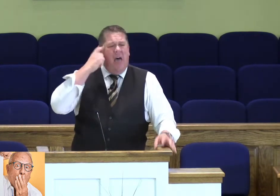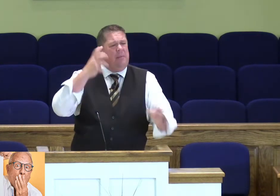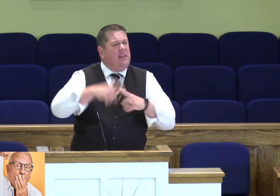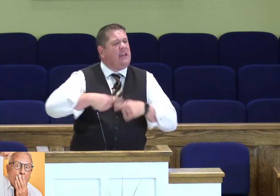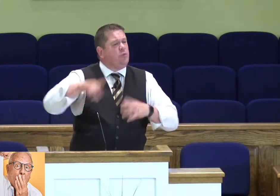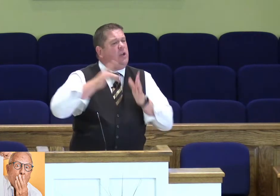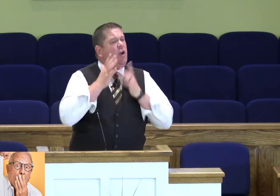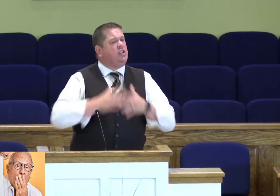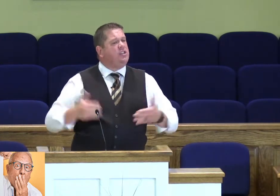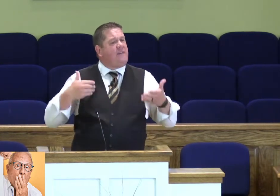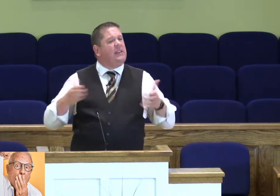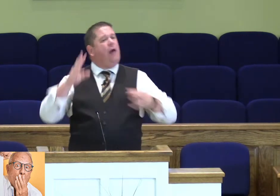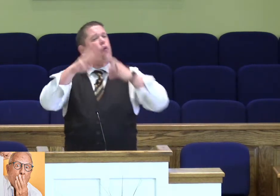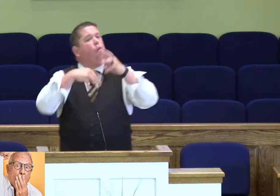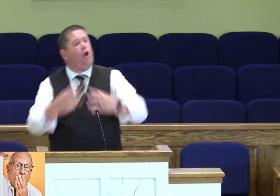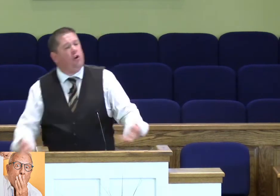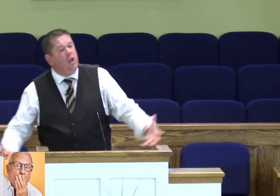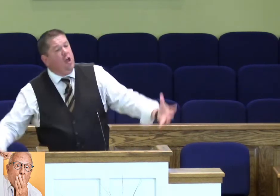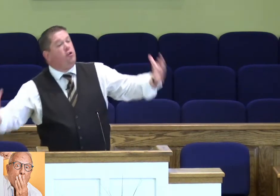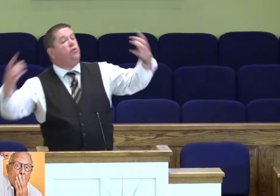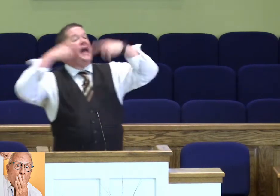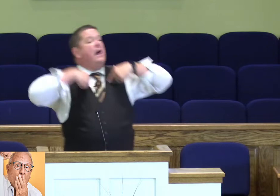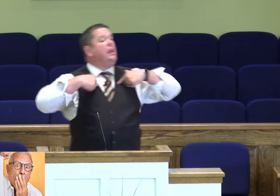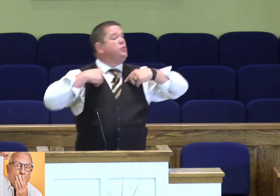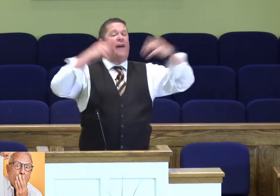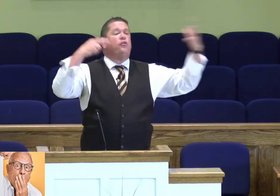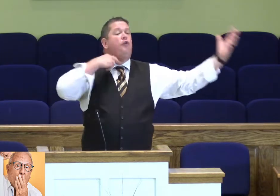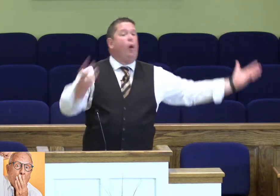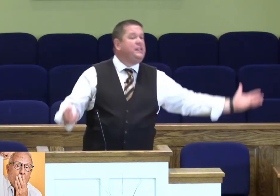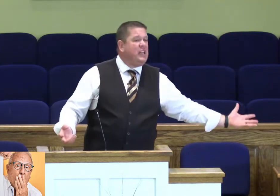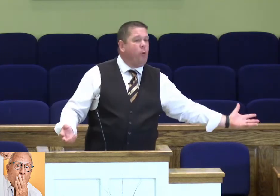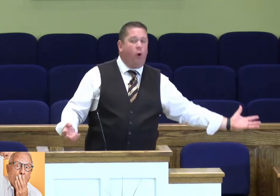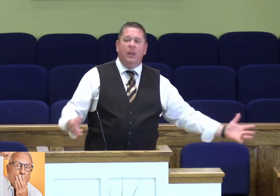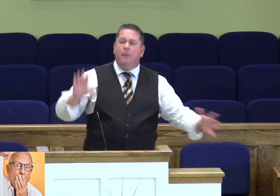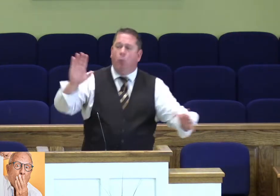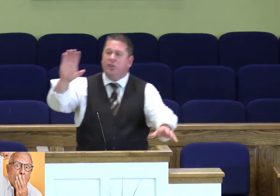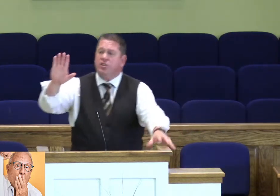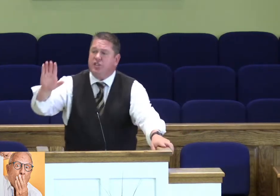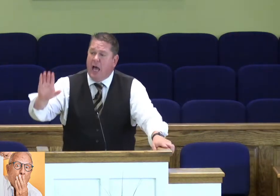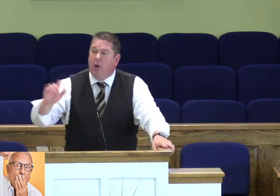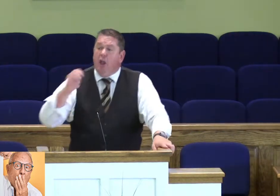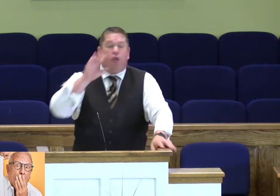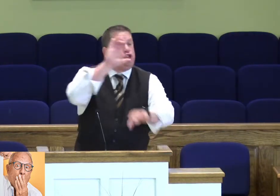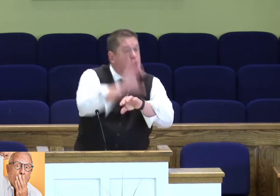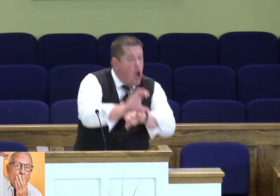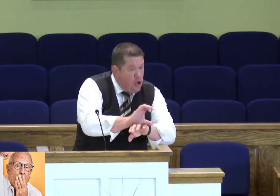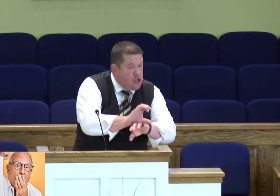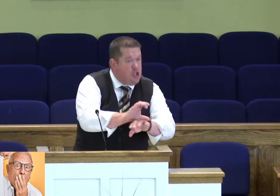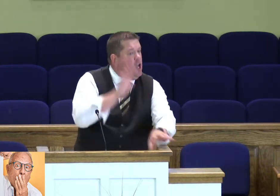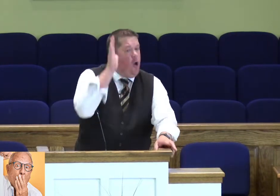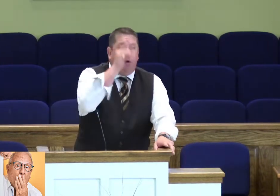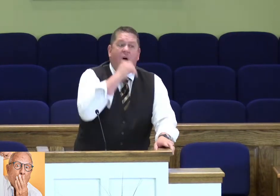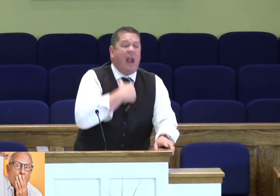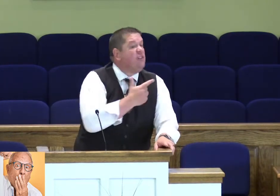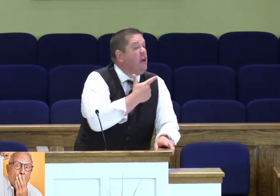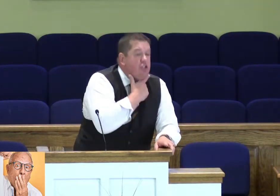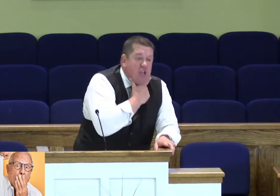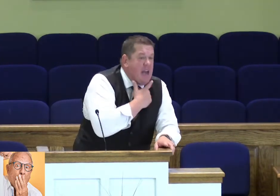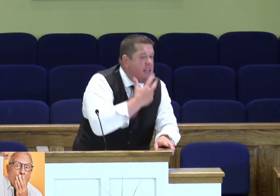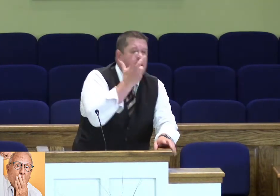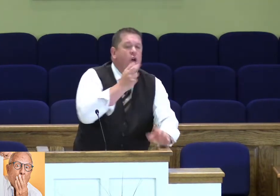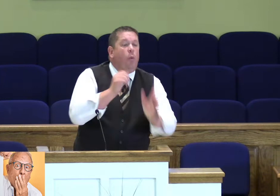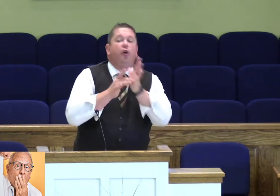laryngitis. I think many times we Christians have allowed the world to tell us we have no voice anymore. But watch this now. The church will not